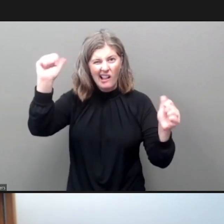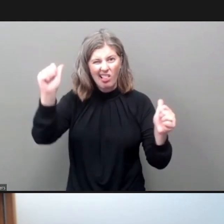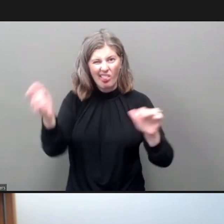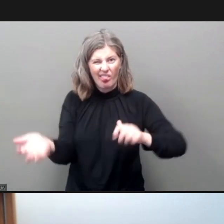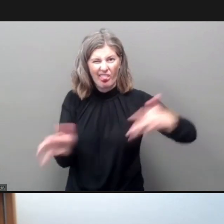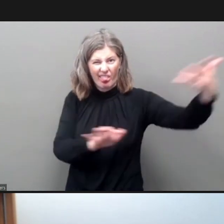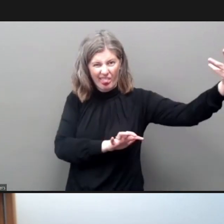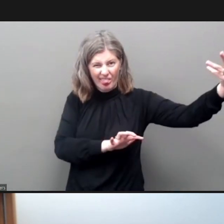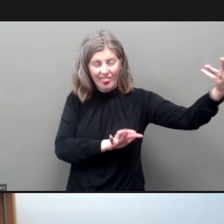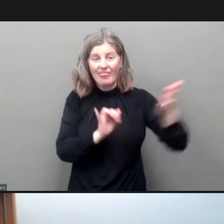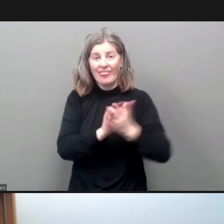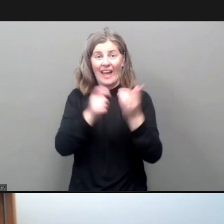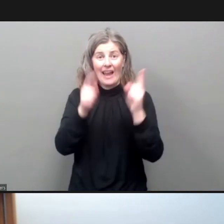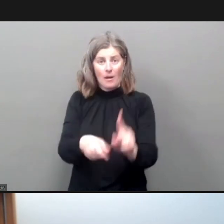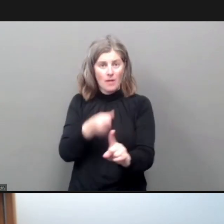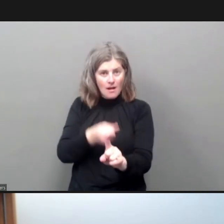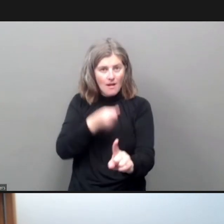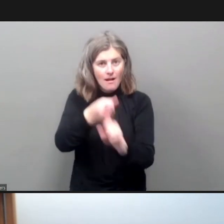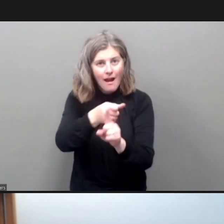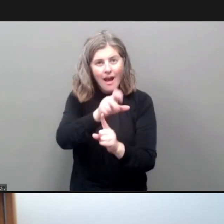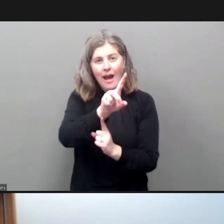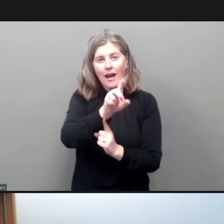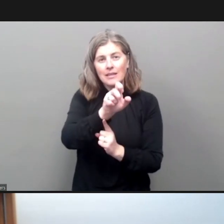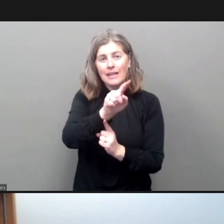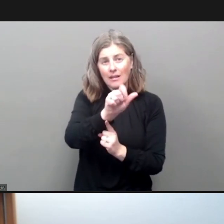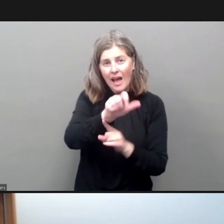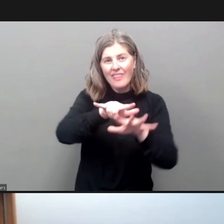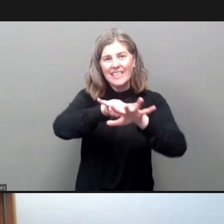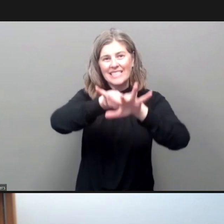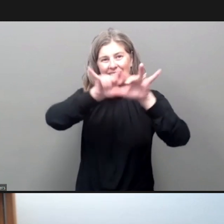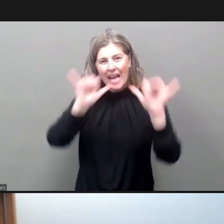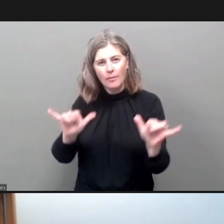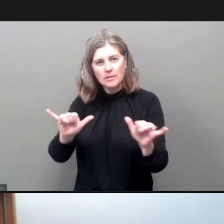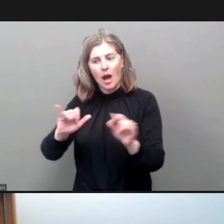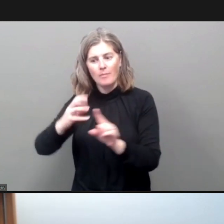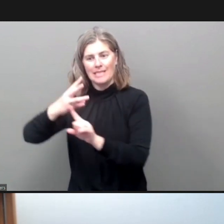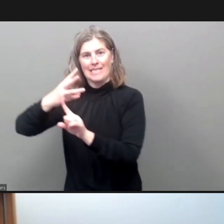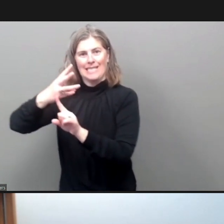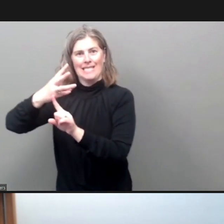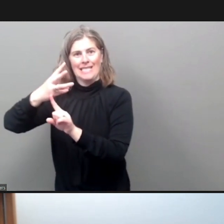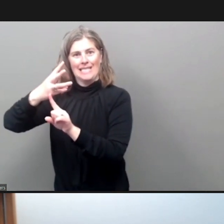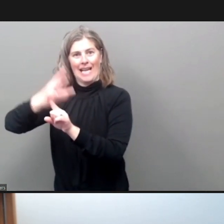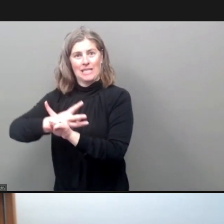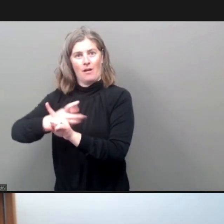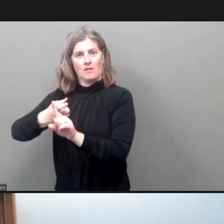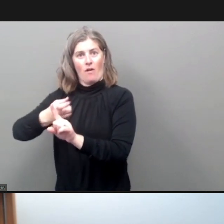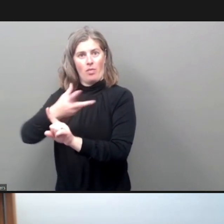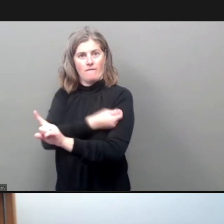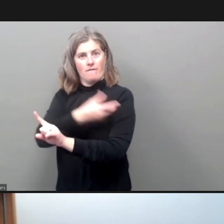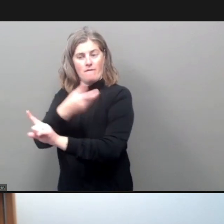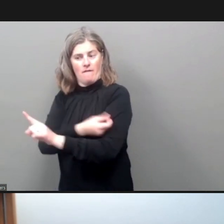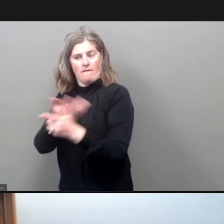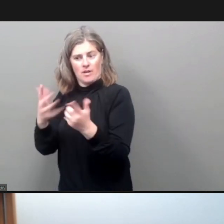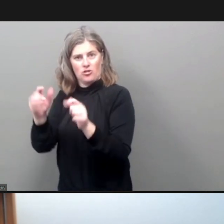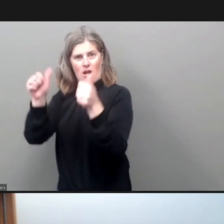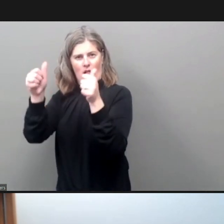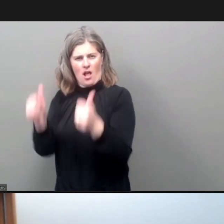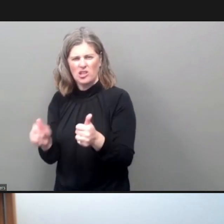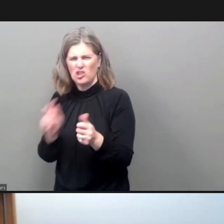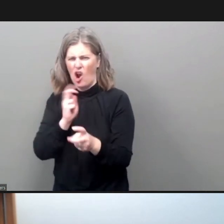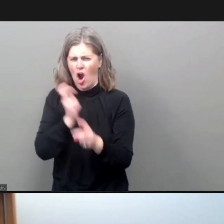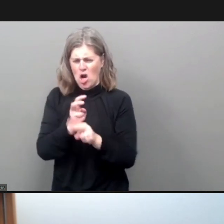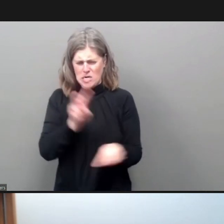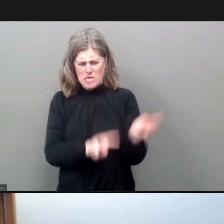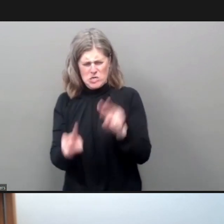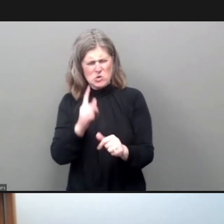that happened at the same time that people were getting 6 months out for the vaccination, from their vaccination, it's really hard for us to